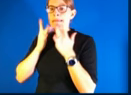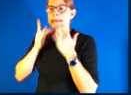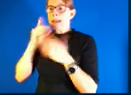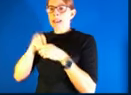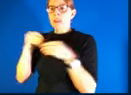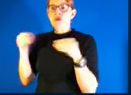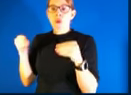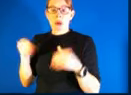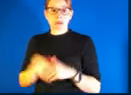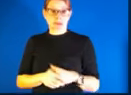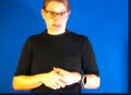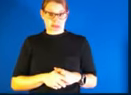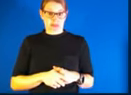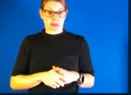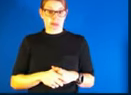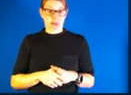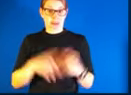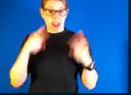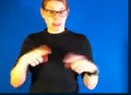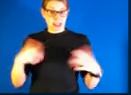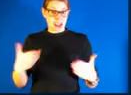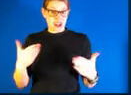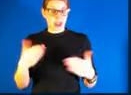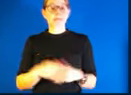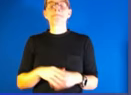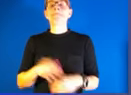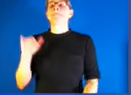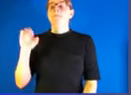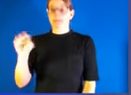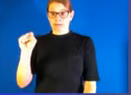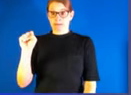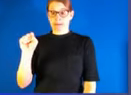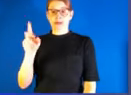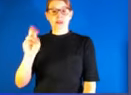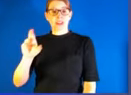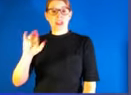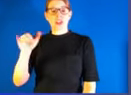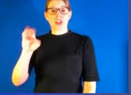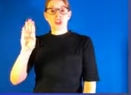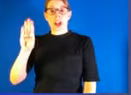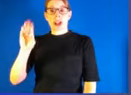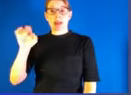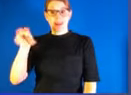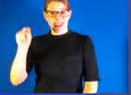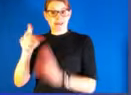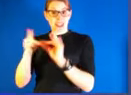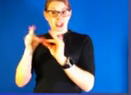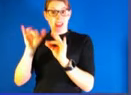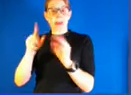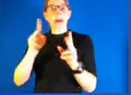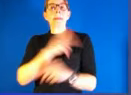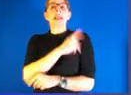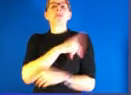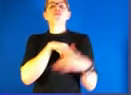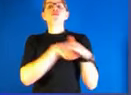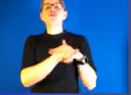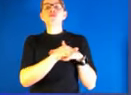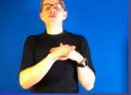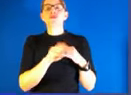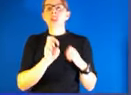something we're seeing, Gail? Absolutely. And Dr. Jacobson alluded to it, that patients come to the emergency department to